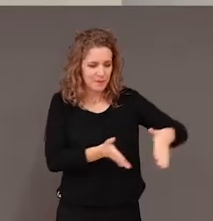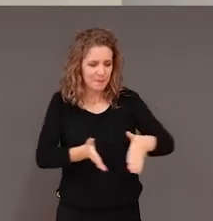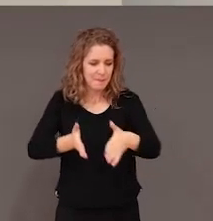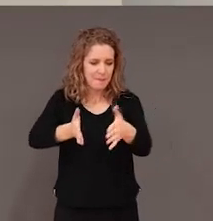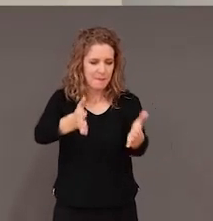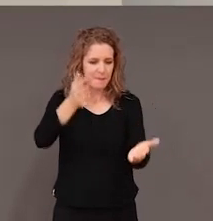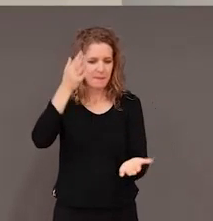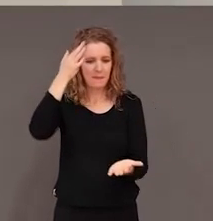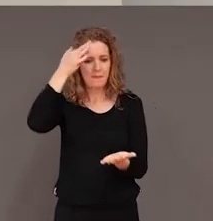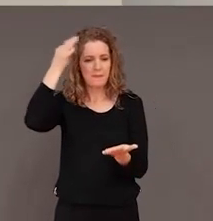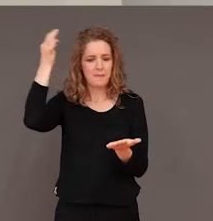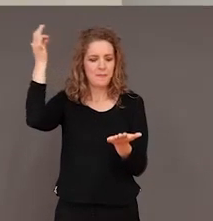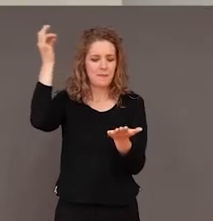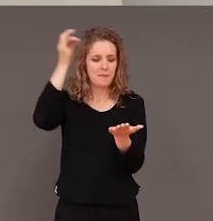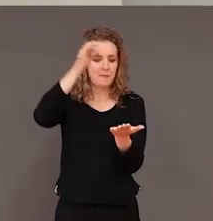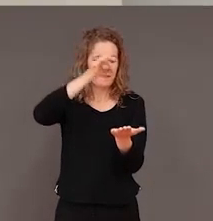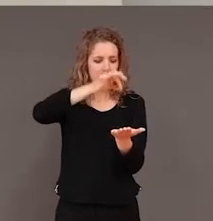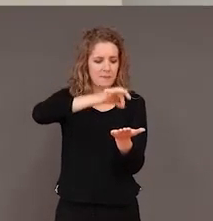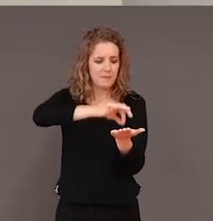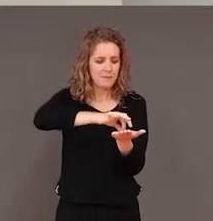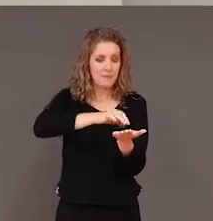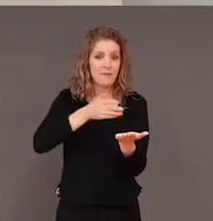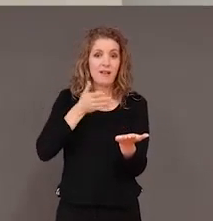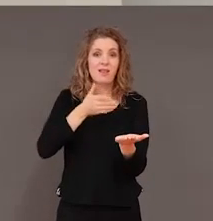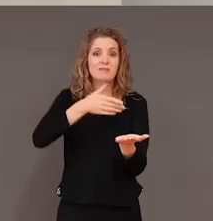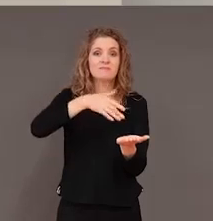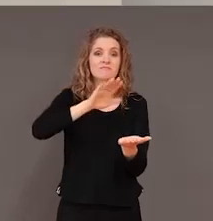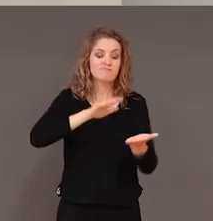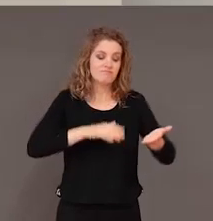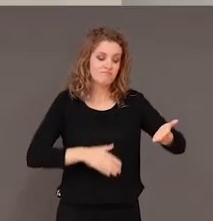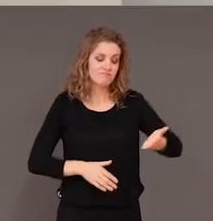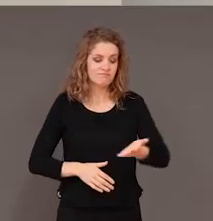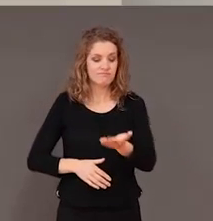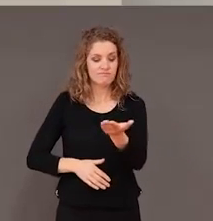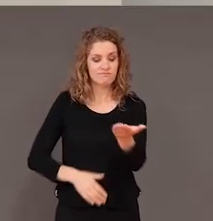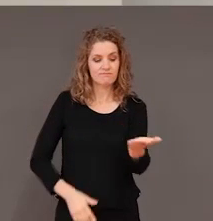stream and place distraction, whatever it was, on a leaf and let it float by.